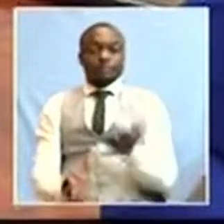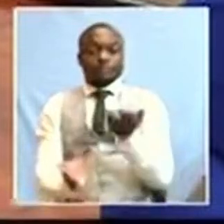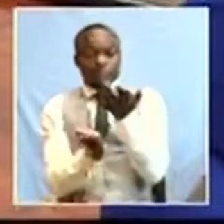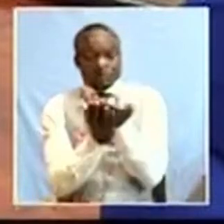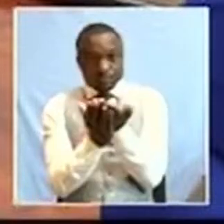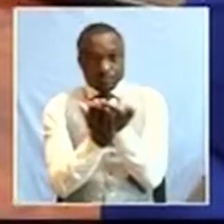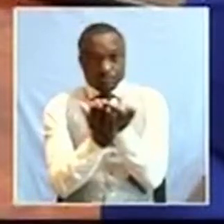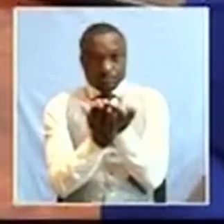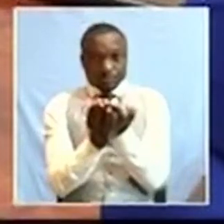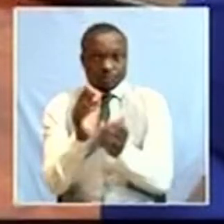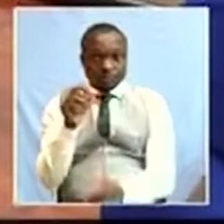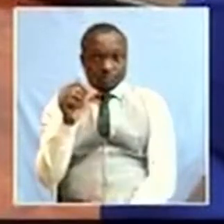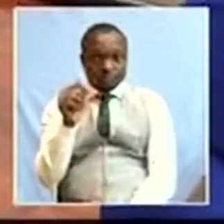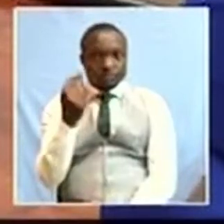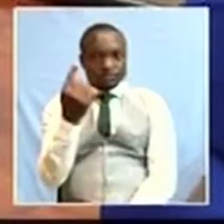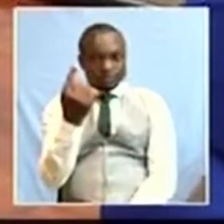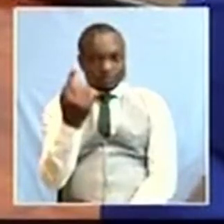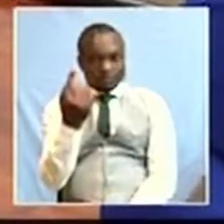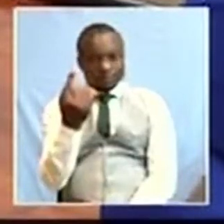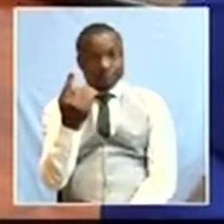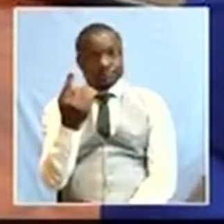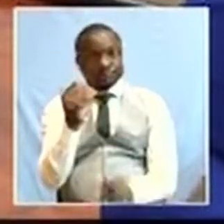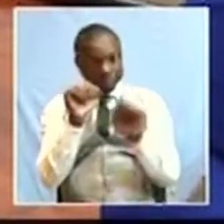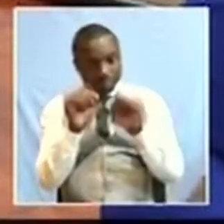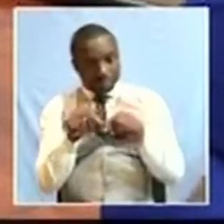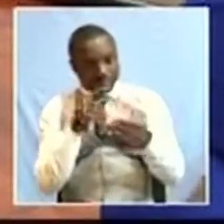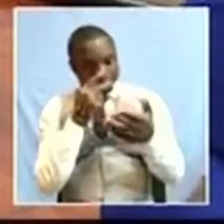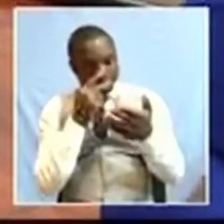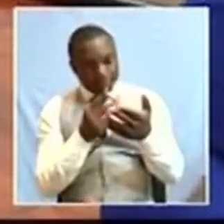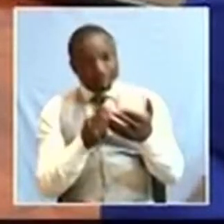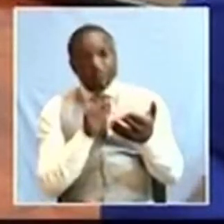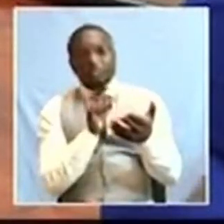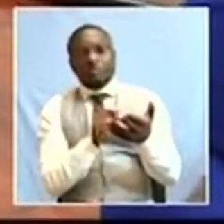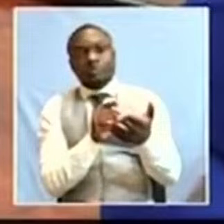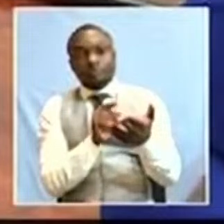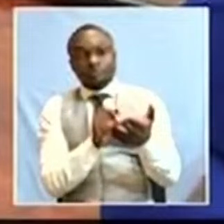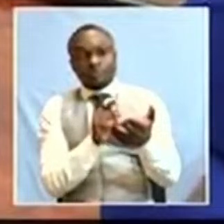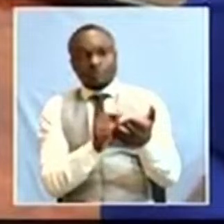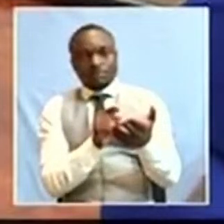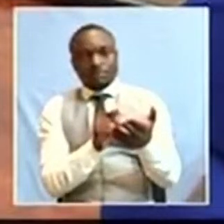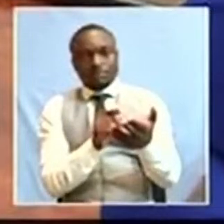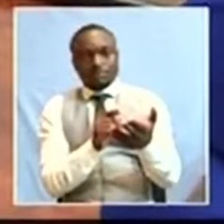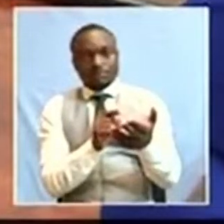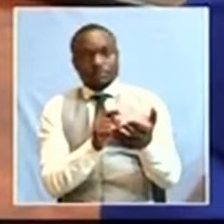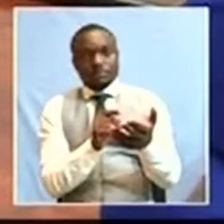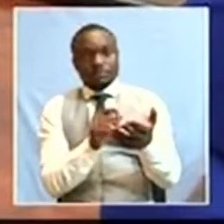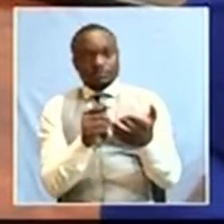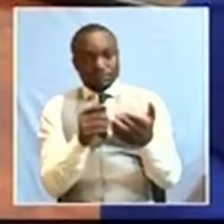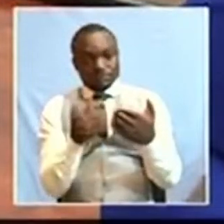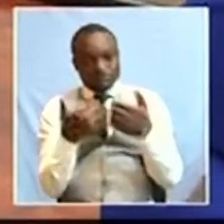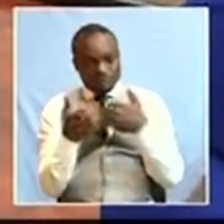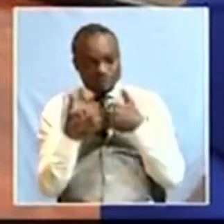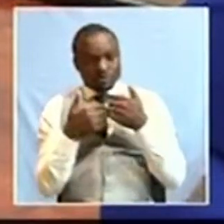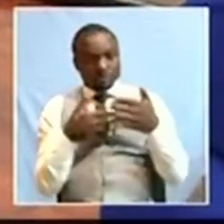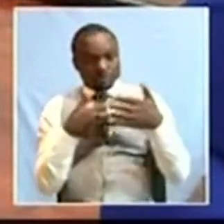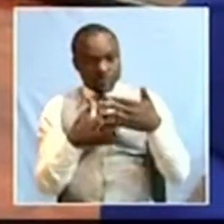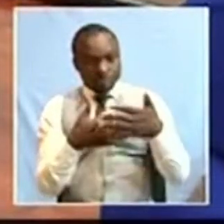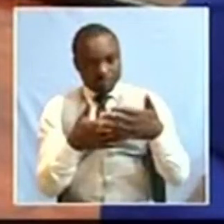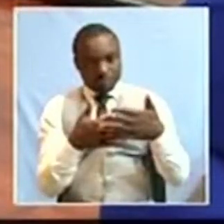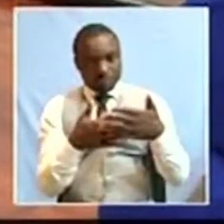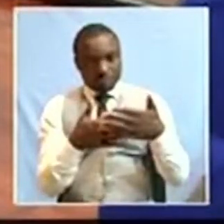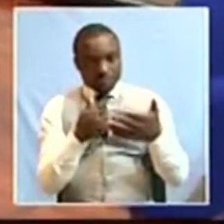Appendix A1 refers to that where you find the warrants of distress